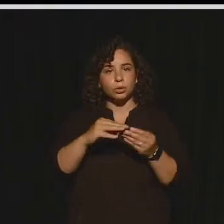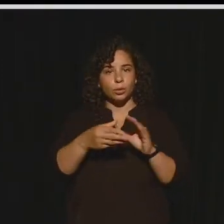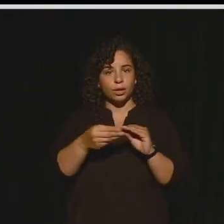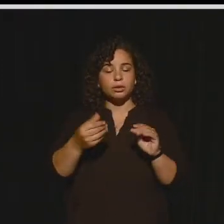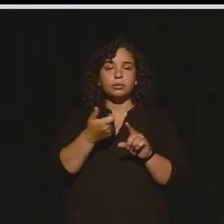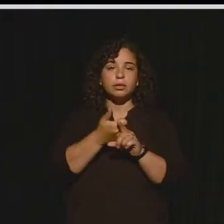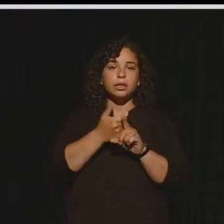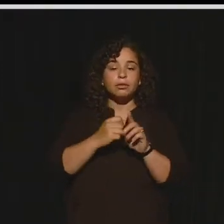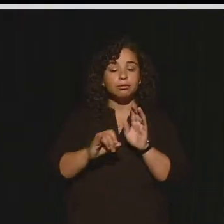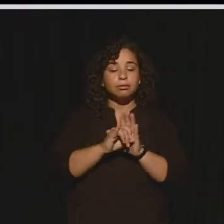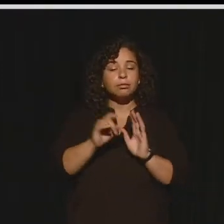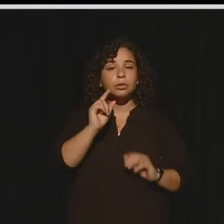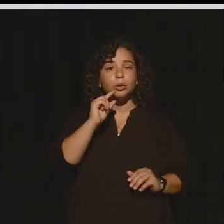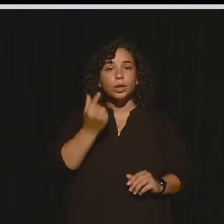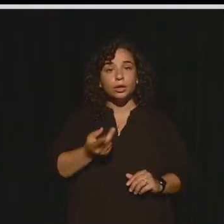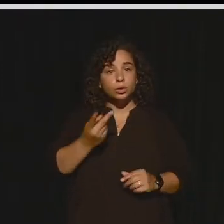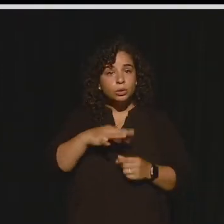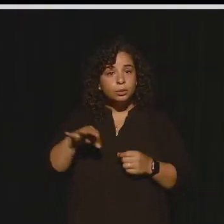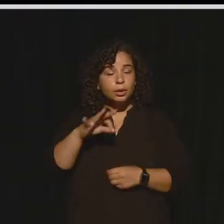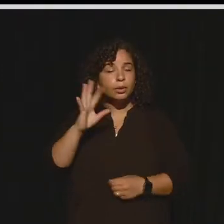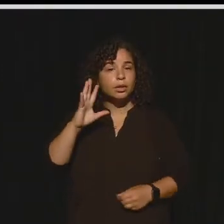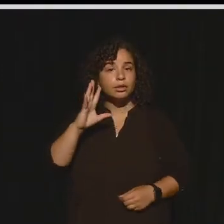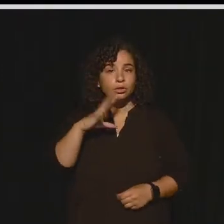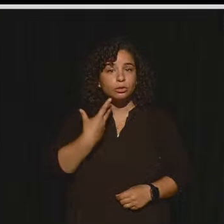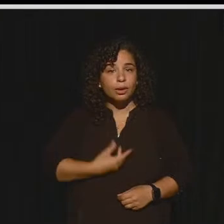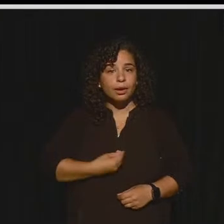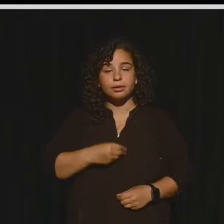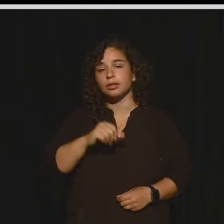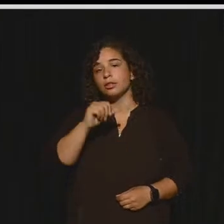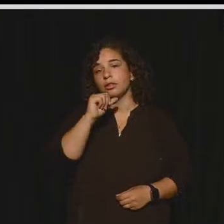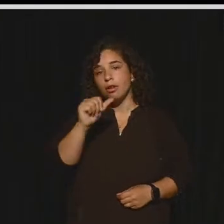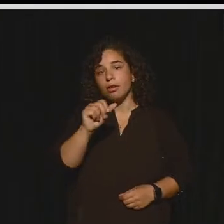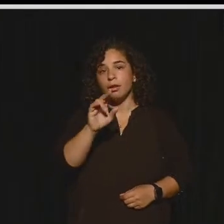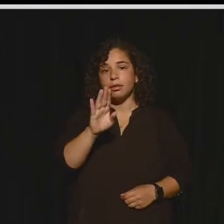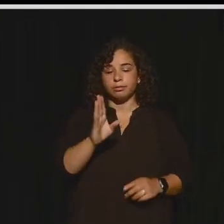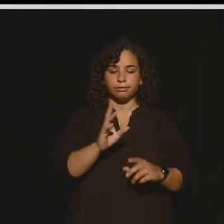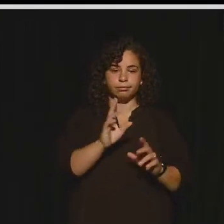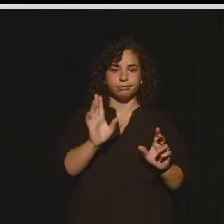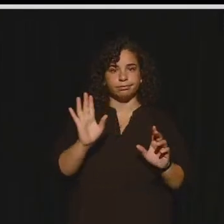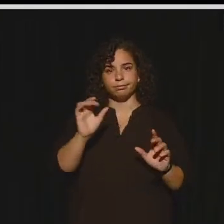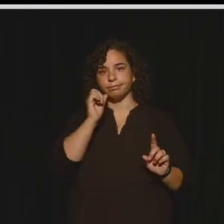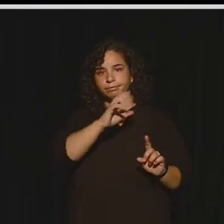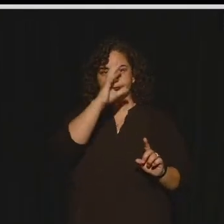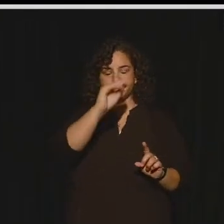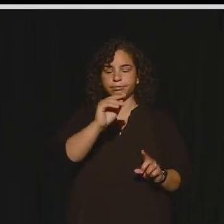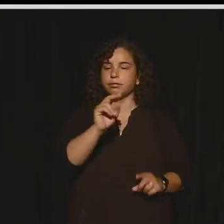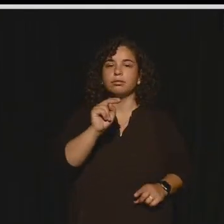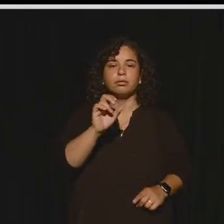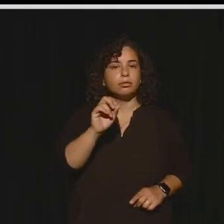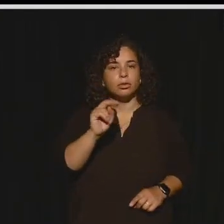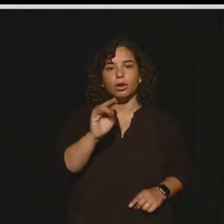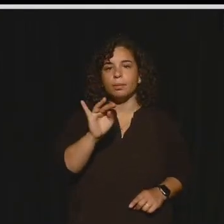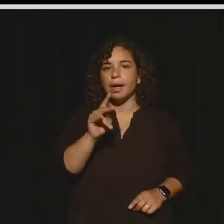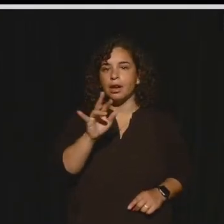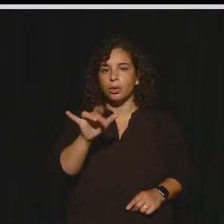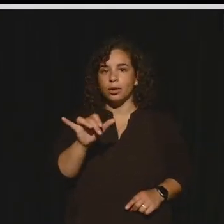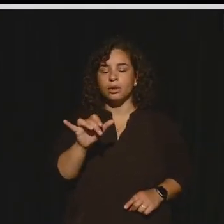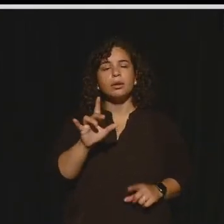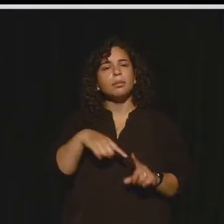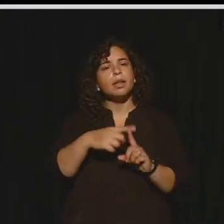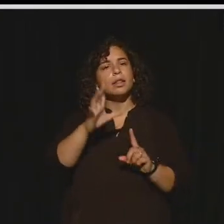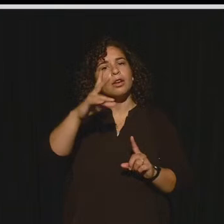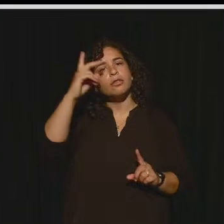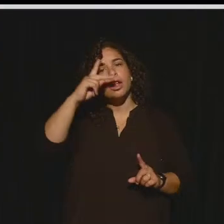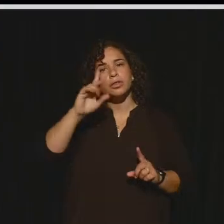color stories who identify as queer, two-spirit, trans, non-binary. And the kind